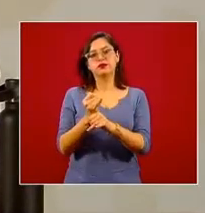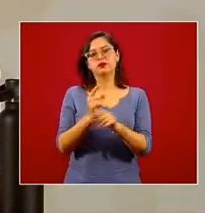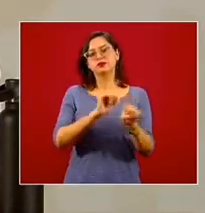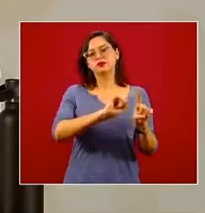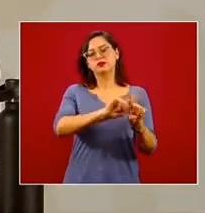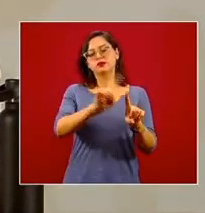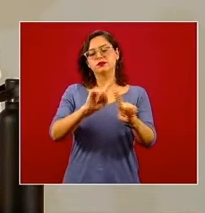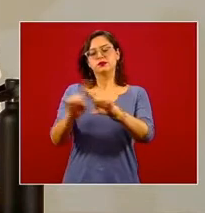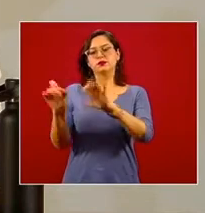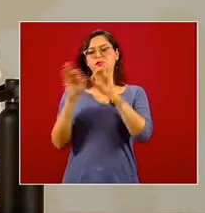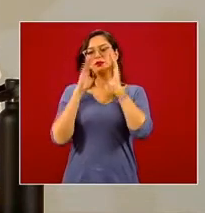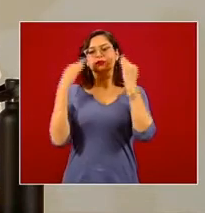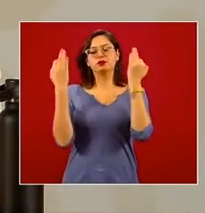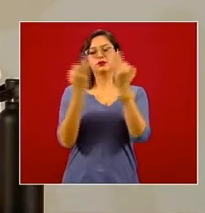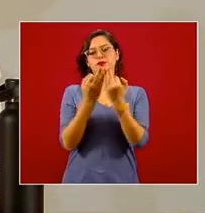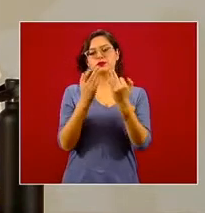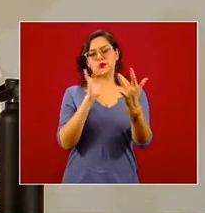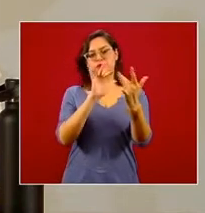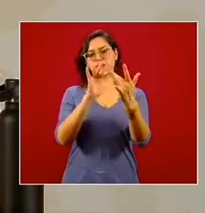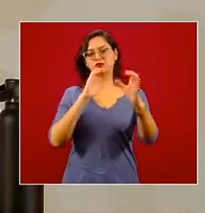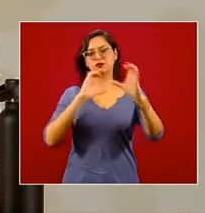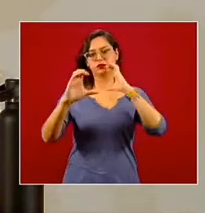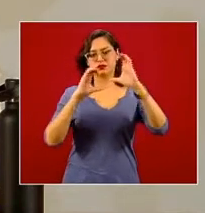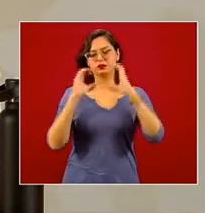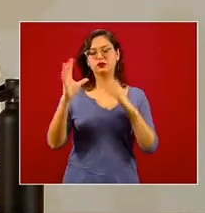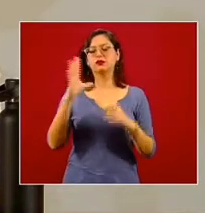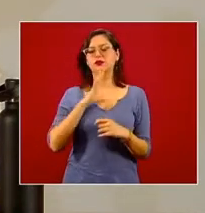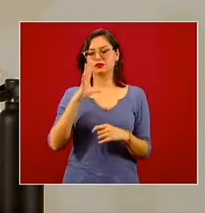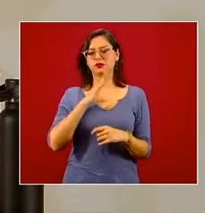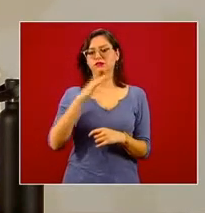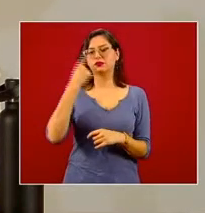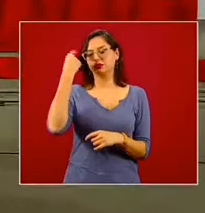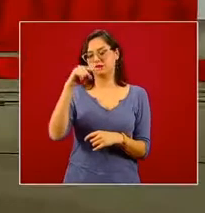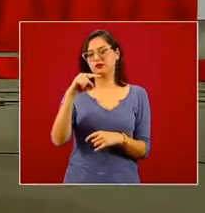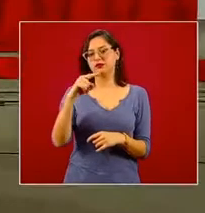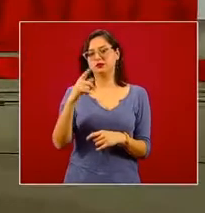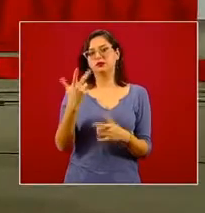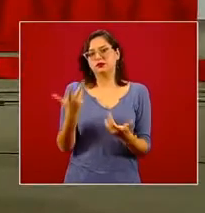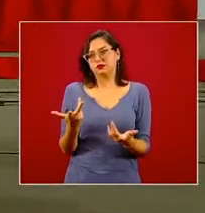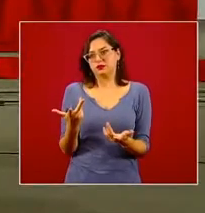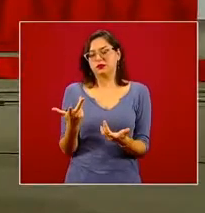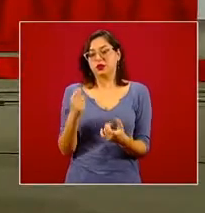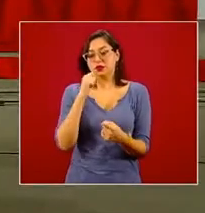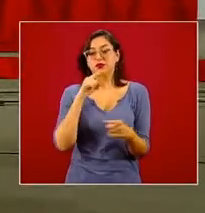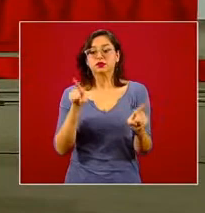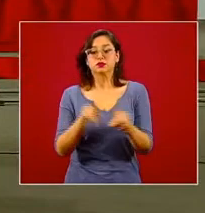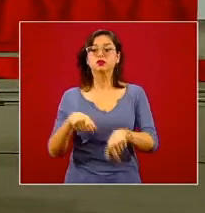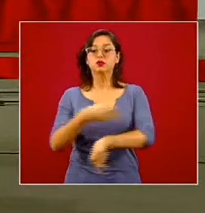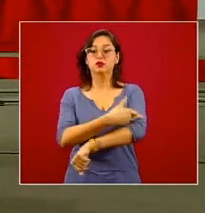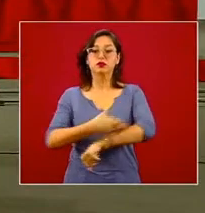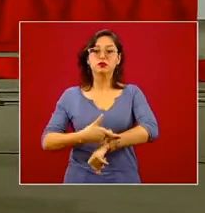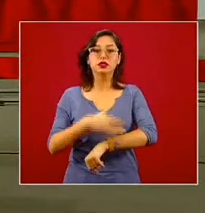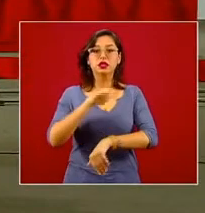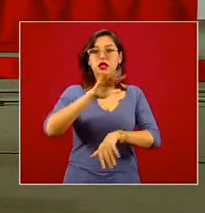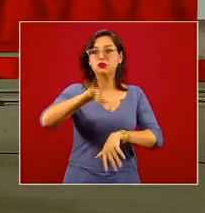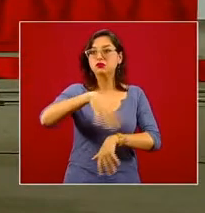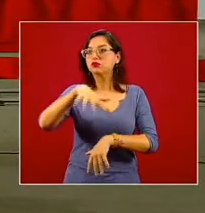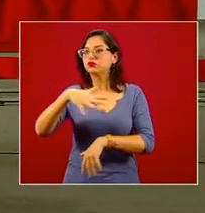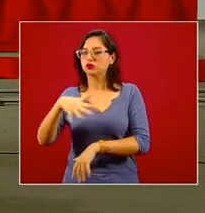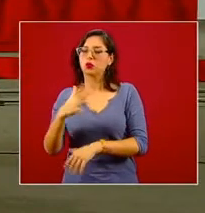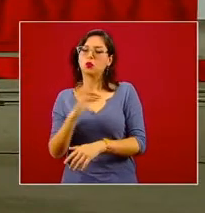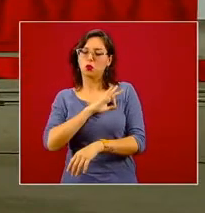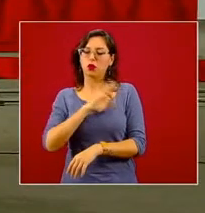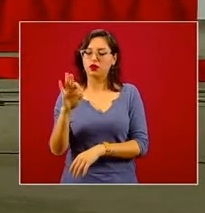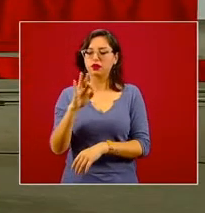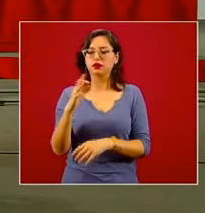to the ampliamente website, divulgados through social para media, establecer contacto con sus seres queridos que and they estén en can otras see partes del mundo. these